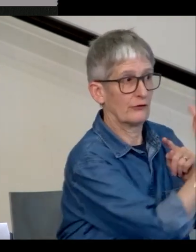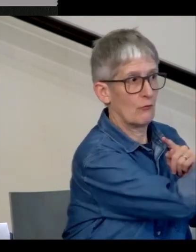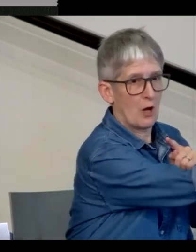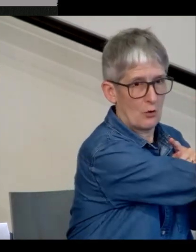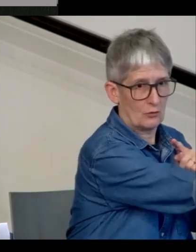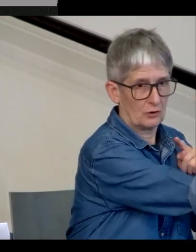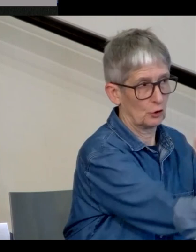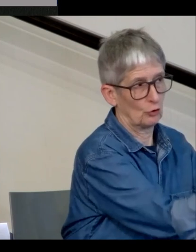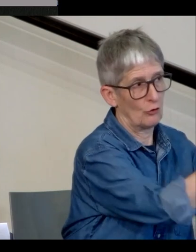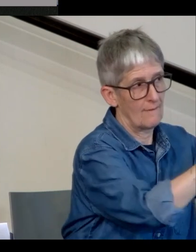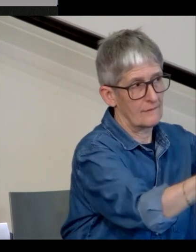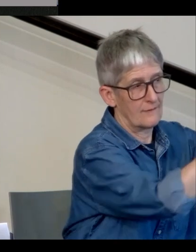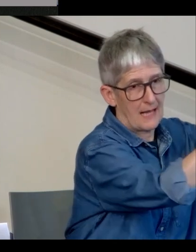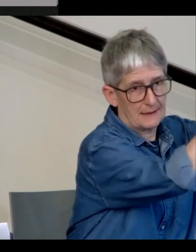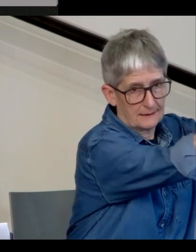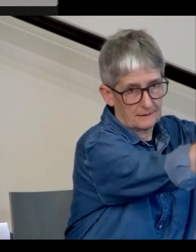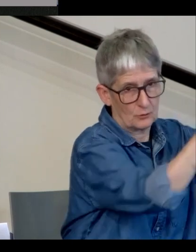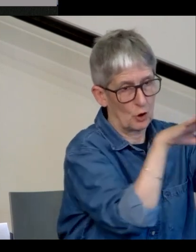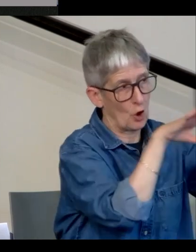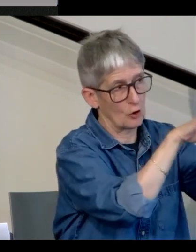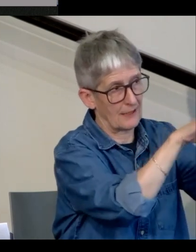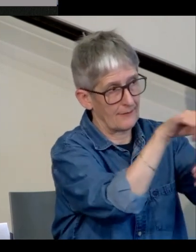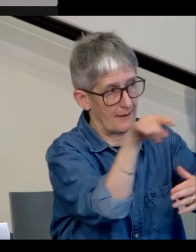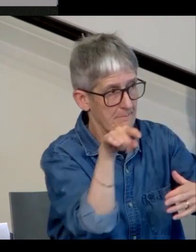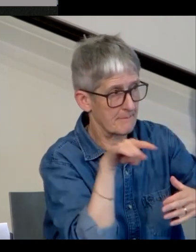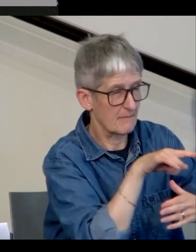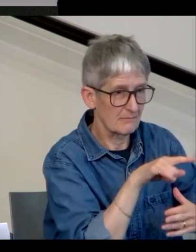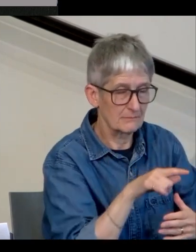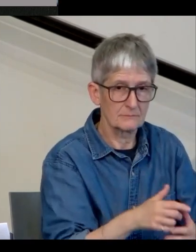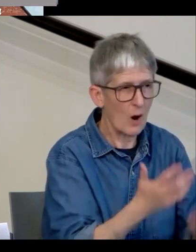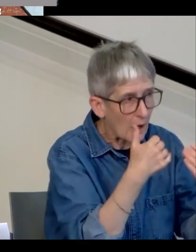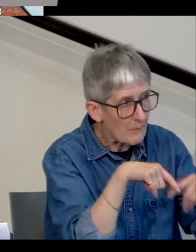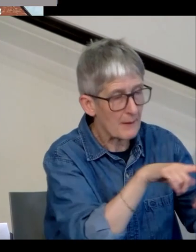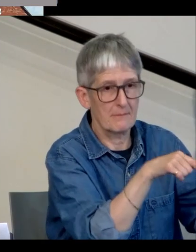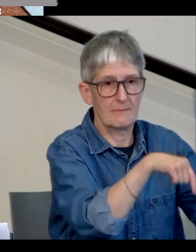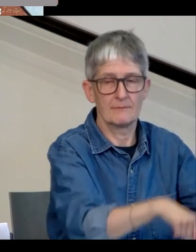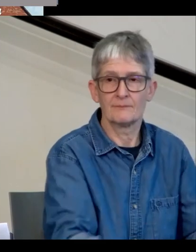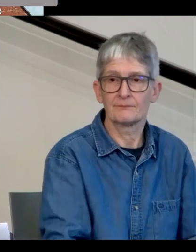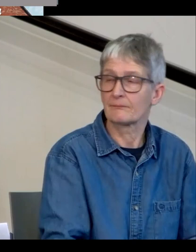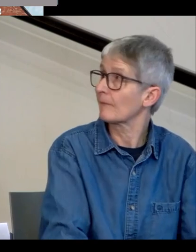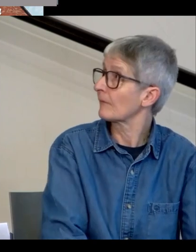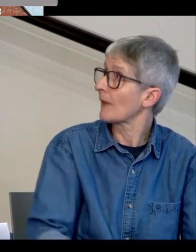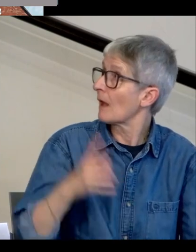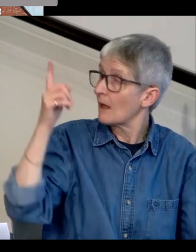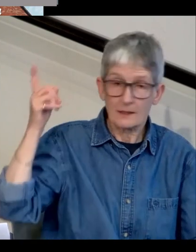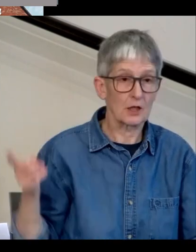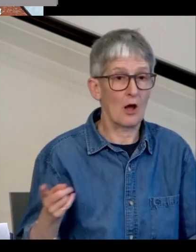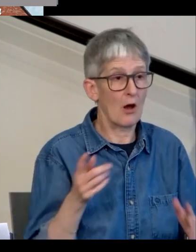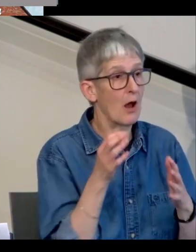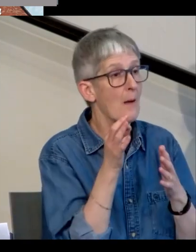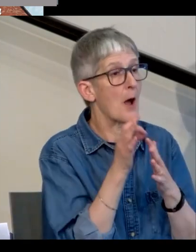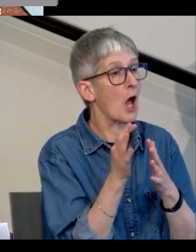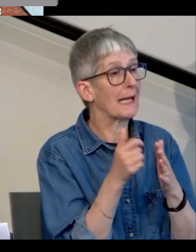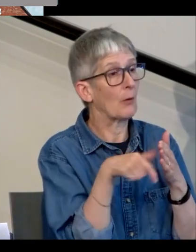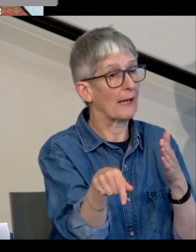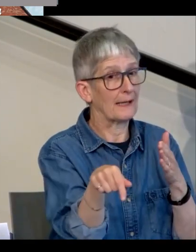road. Okay, if you go to the next slide, you'll see our Pearly Week, which you can access scanning the QR